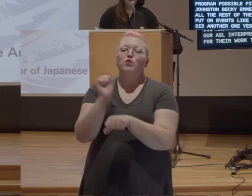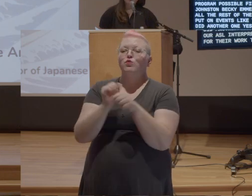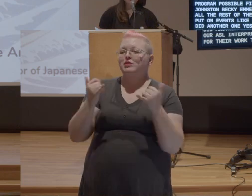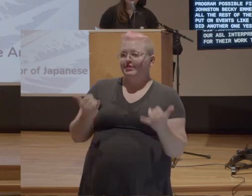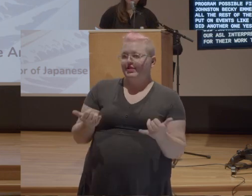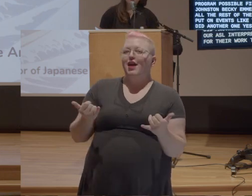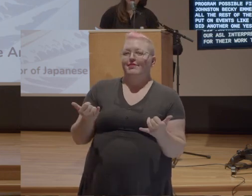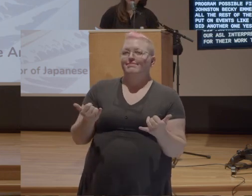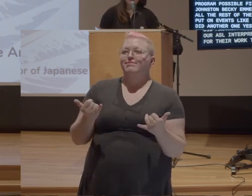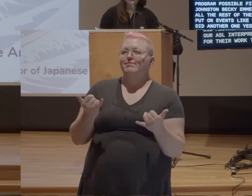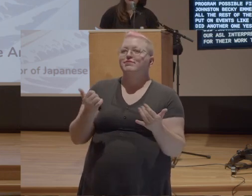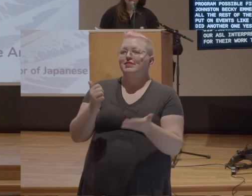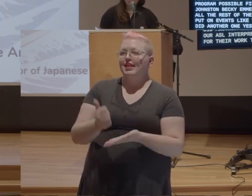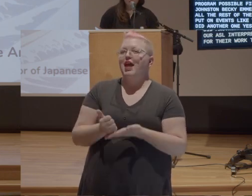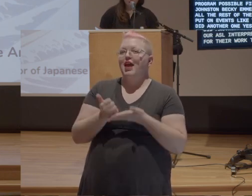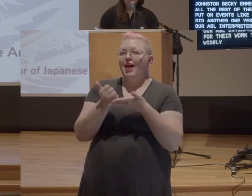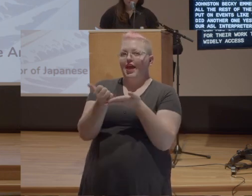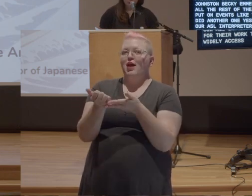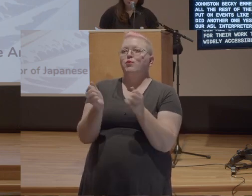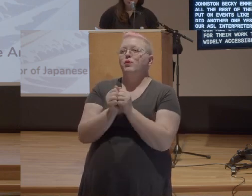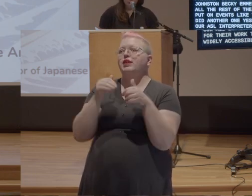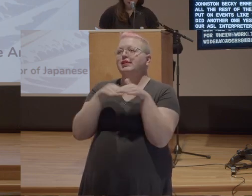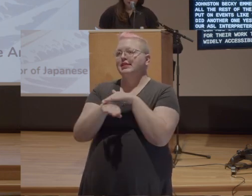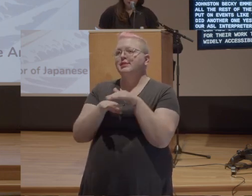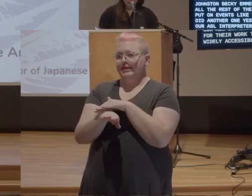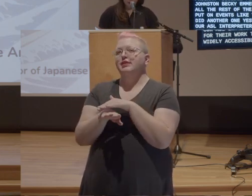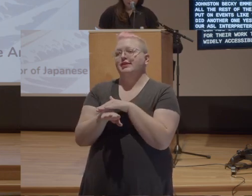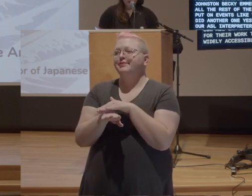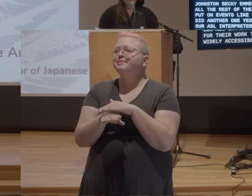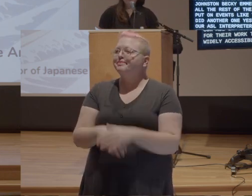to make our lecture more widely accessible.